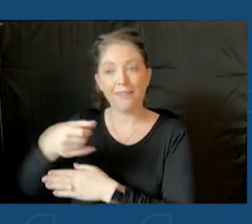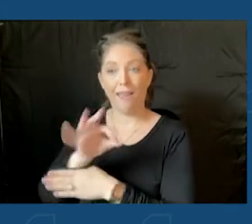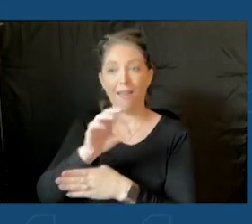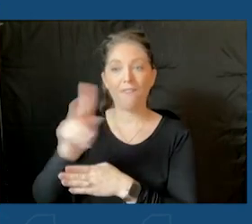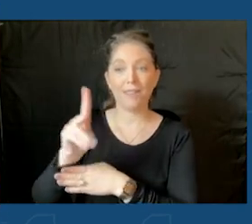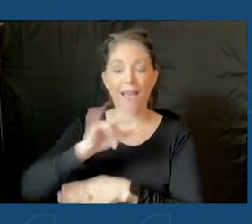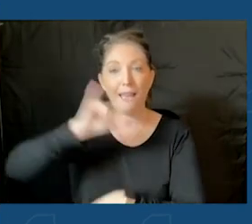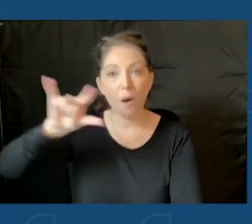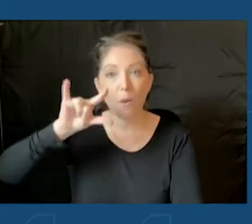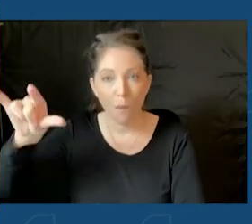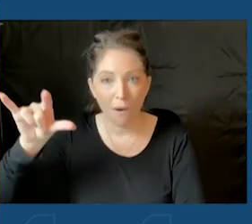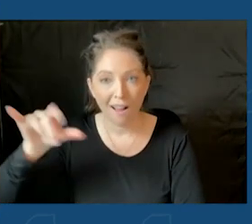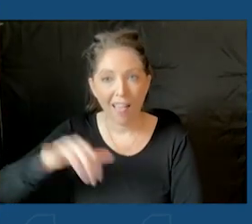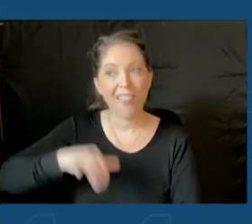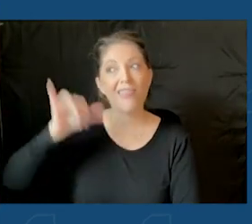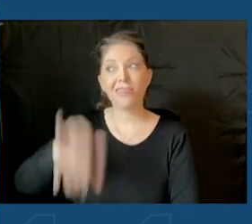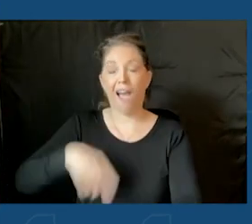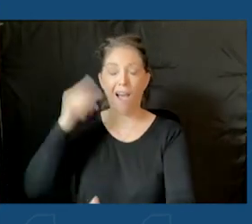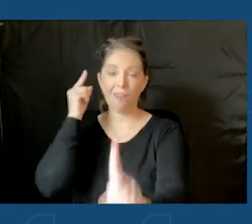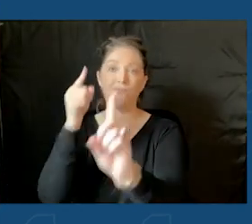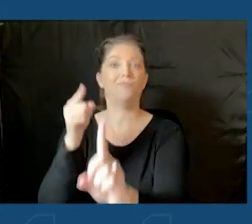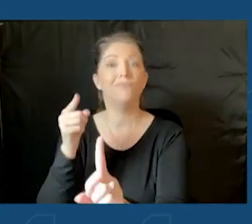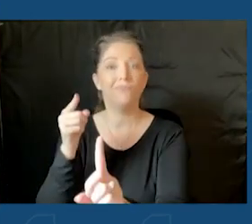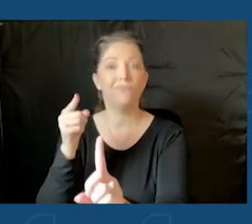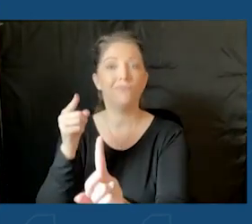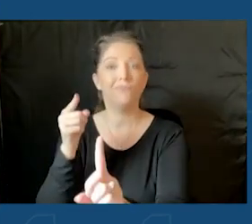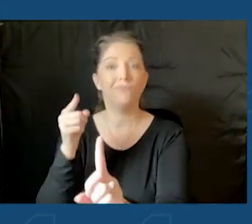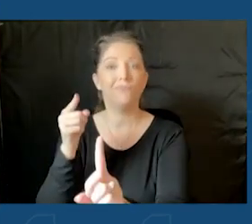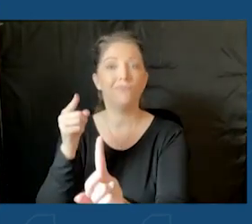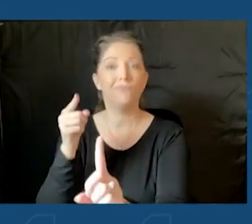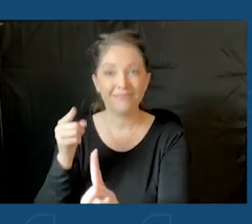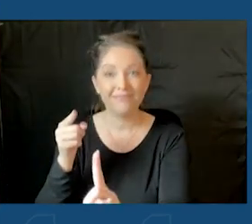That's what it's all about. So,